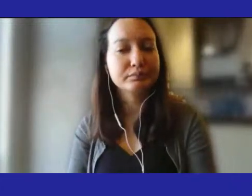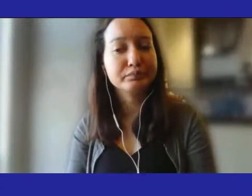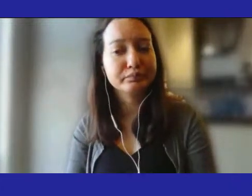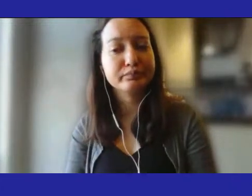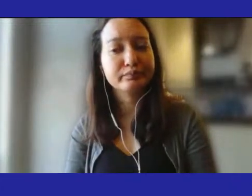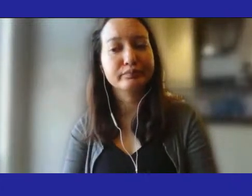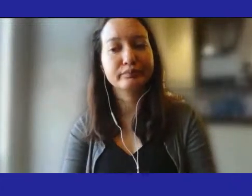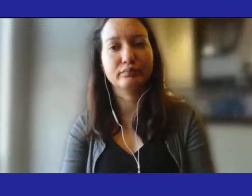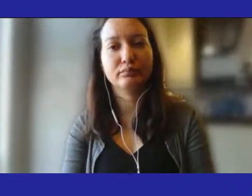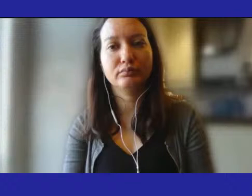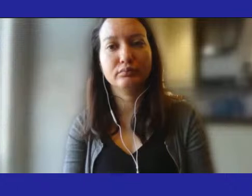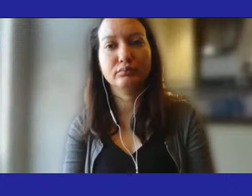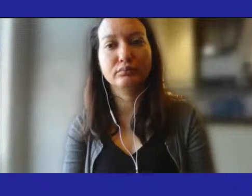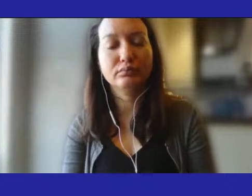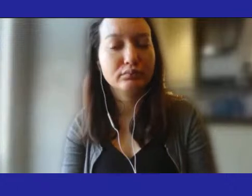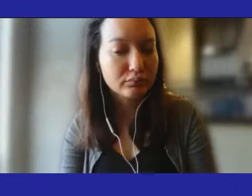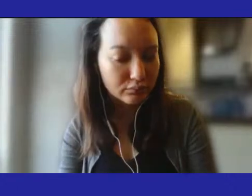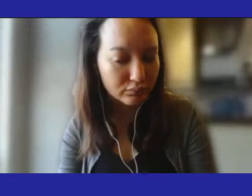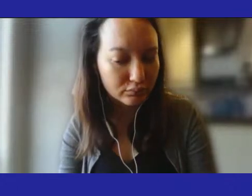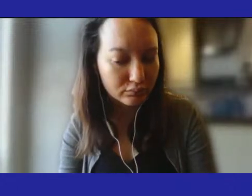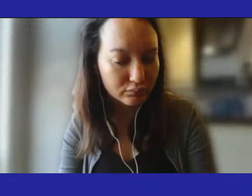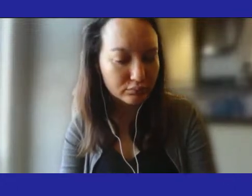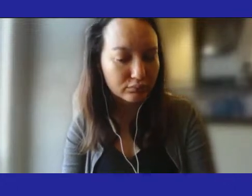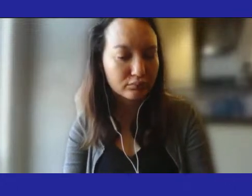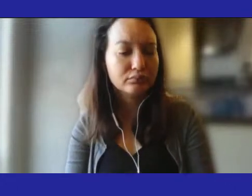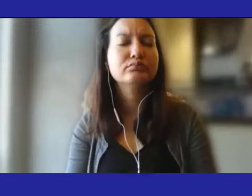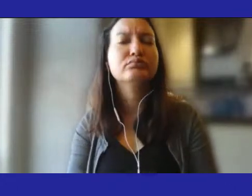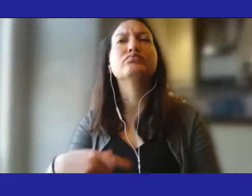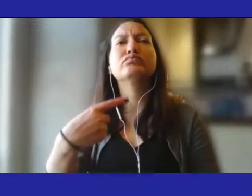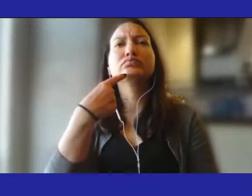You just had within the body language about